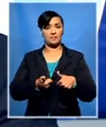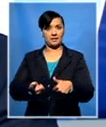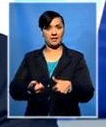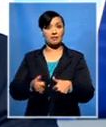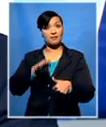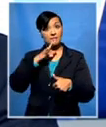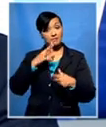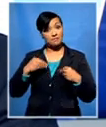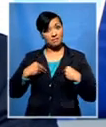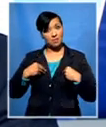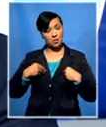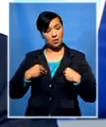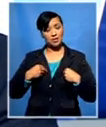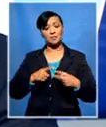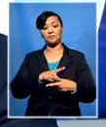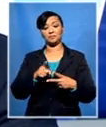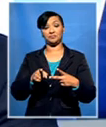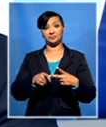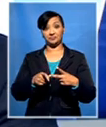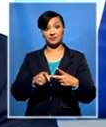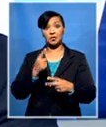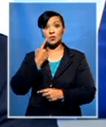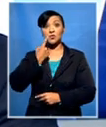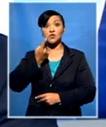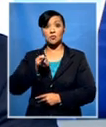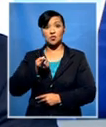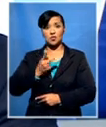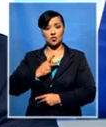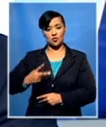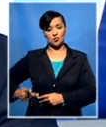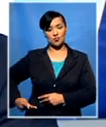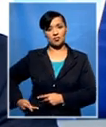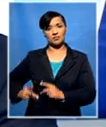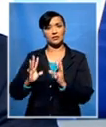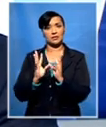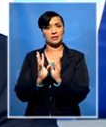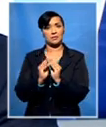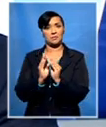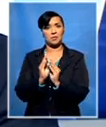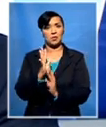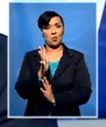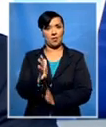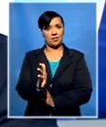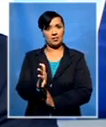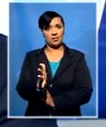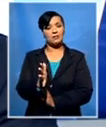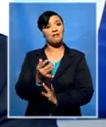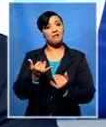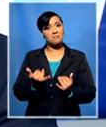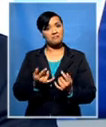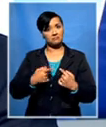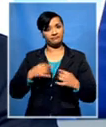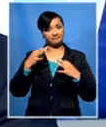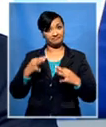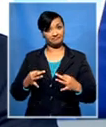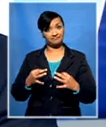and we are also meeting with the Premier tomorrow. In the light of those two positive developments, we have decided to